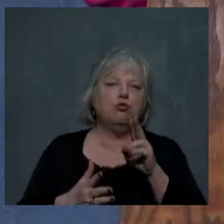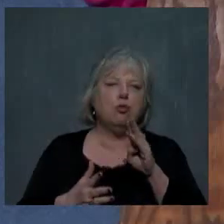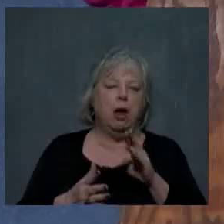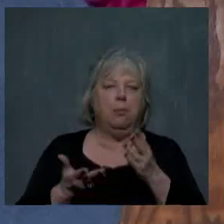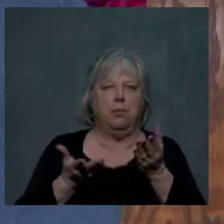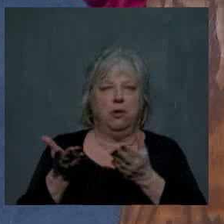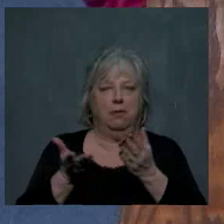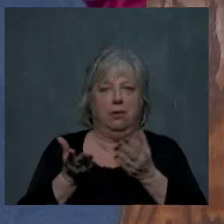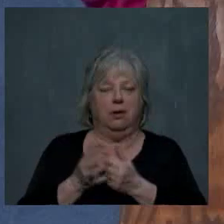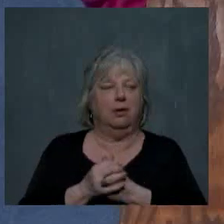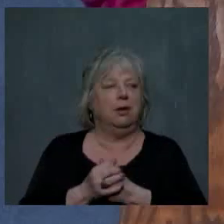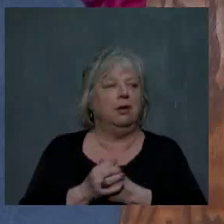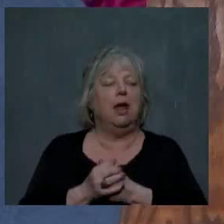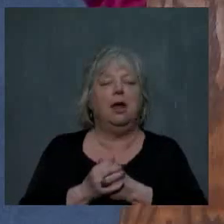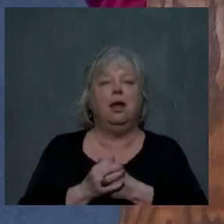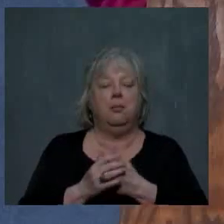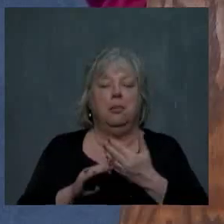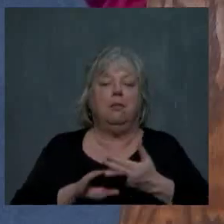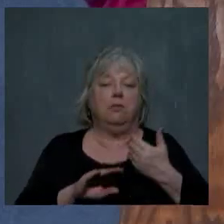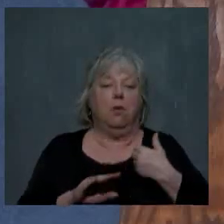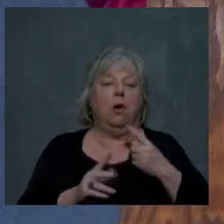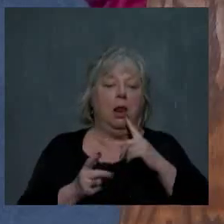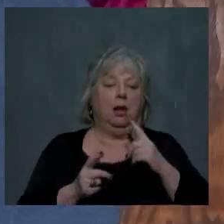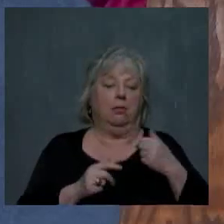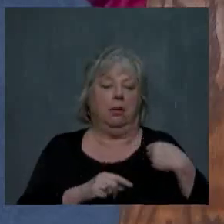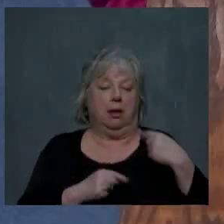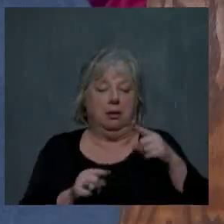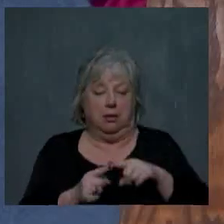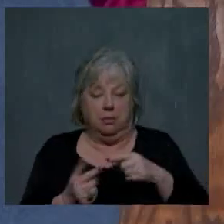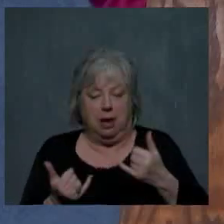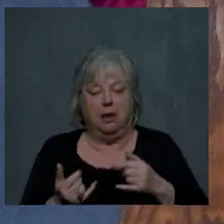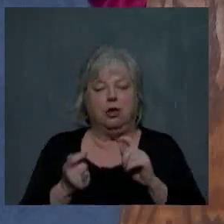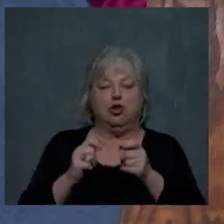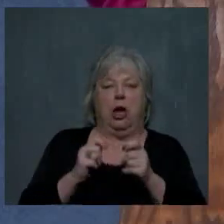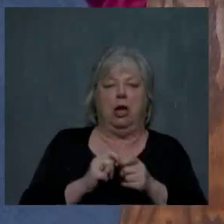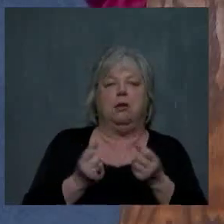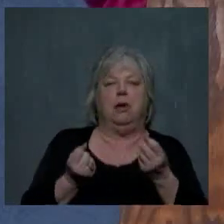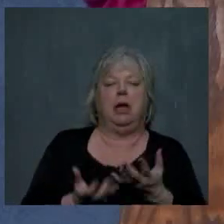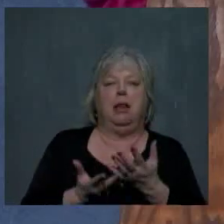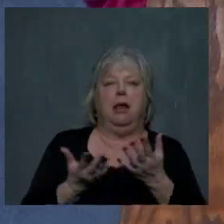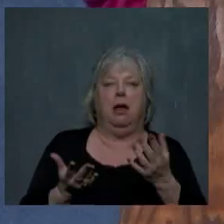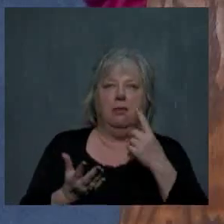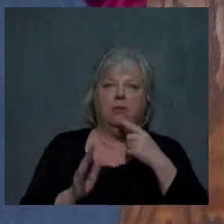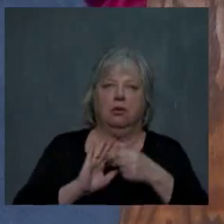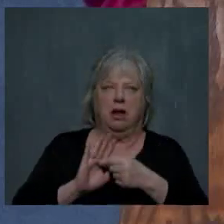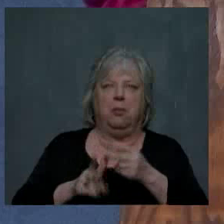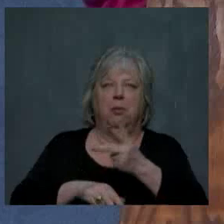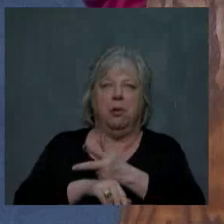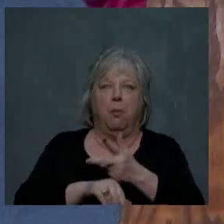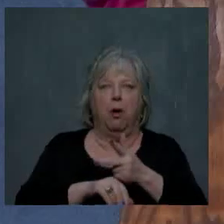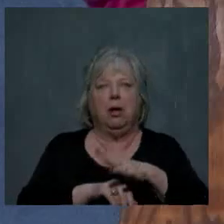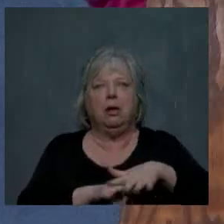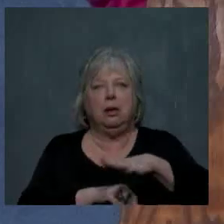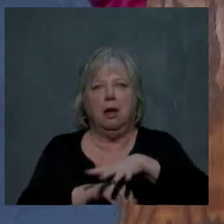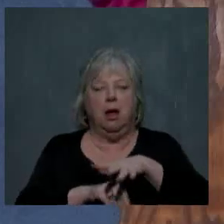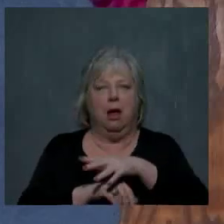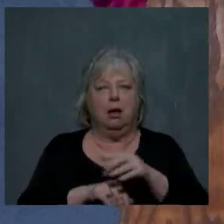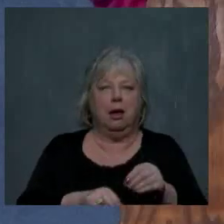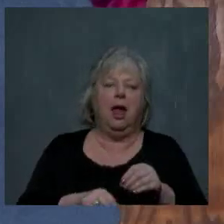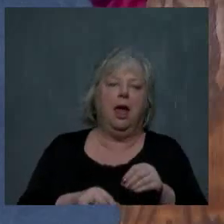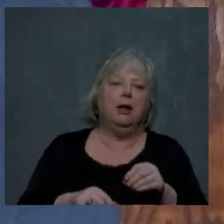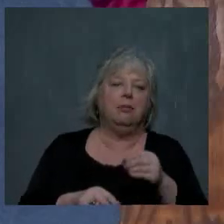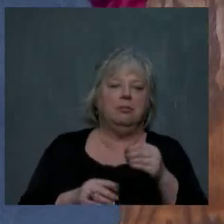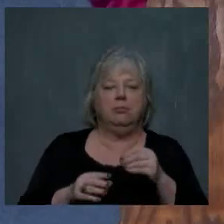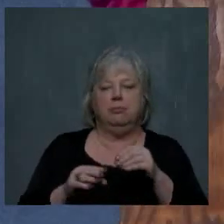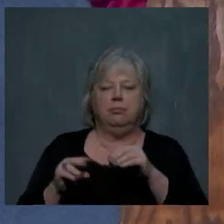course, many things to be changed, so that for example, the parking lot and the curb appeal, so that way,